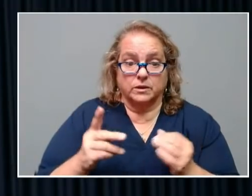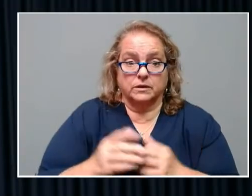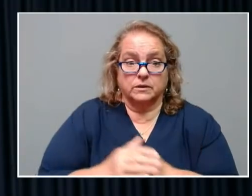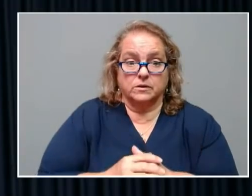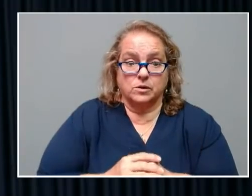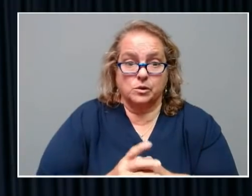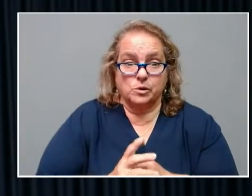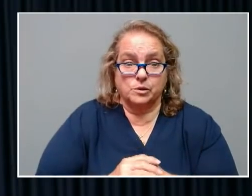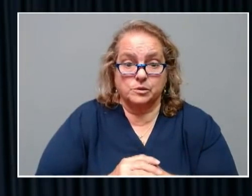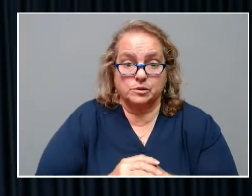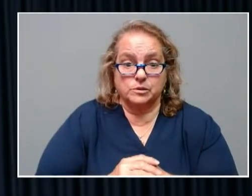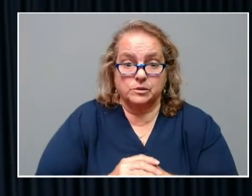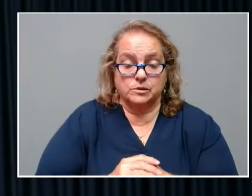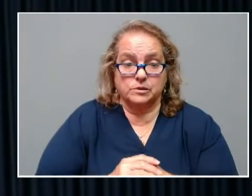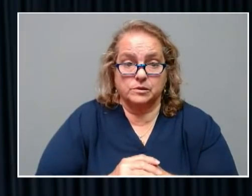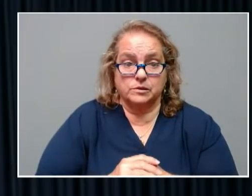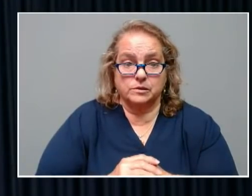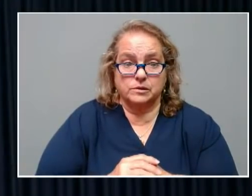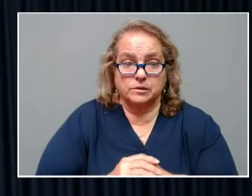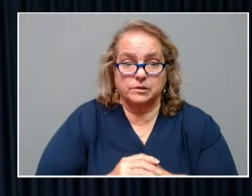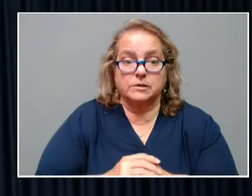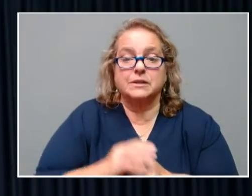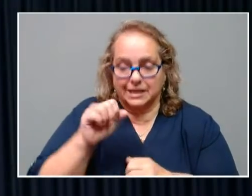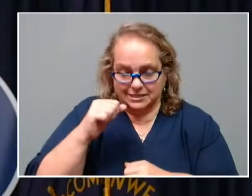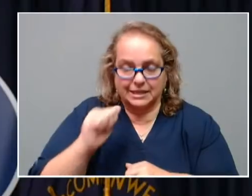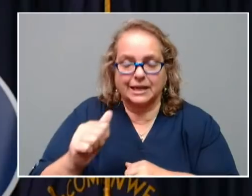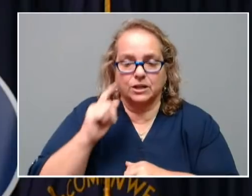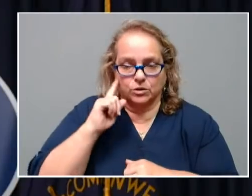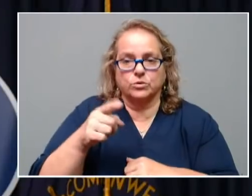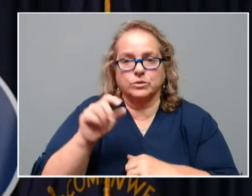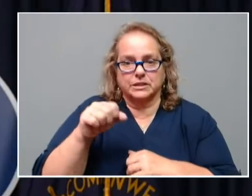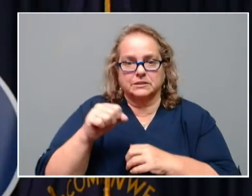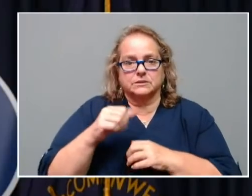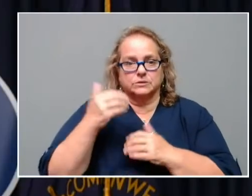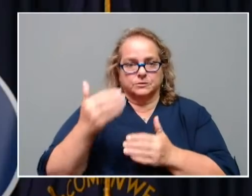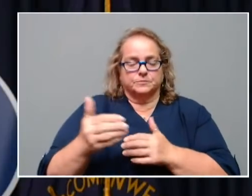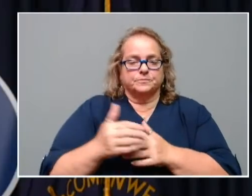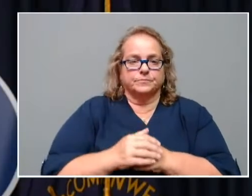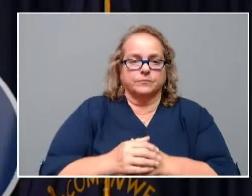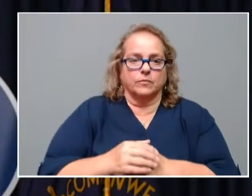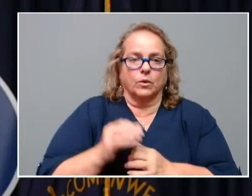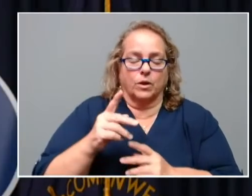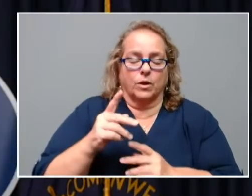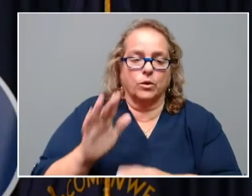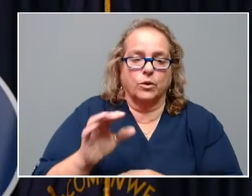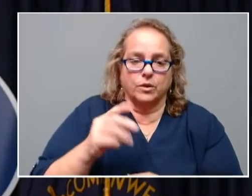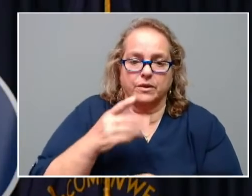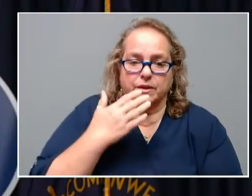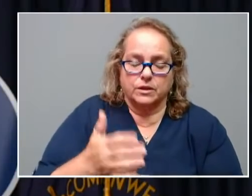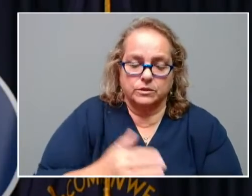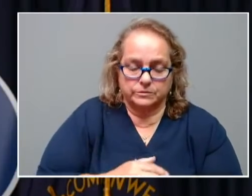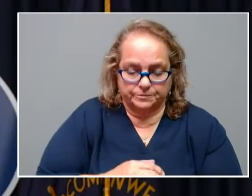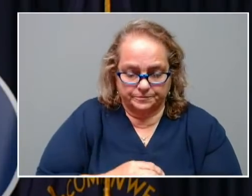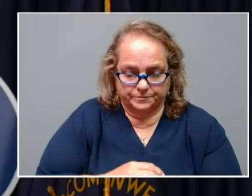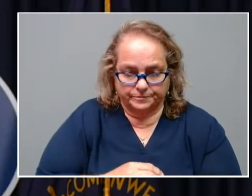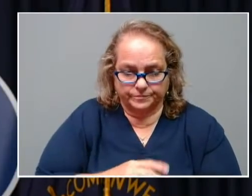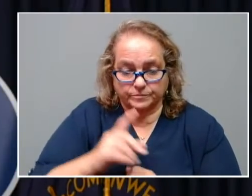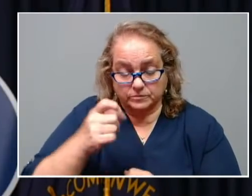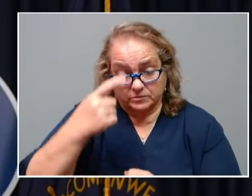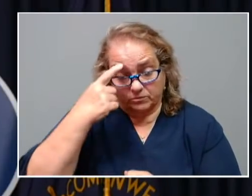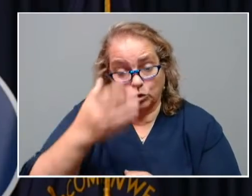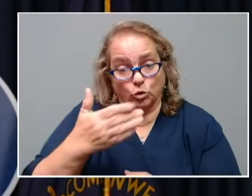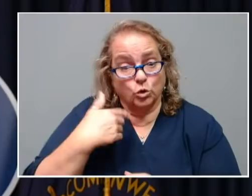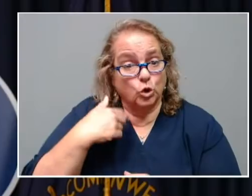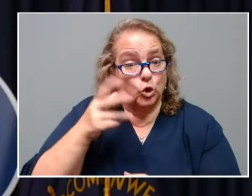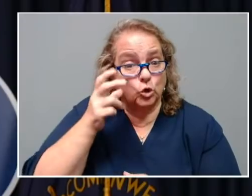Can you hear me? I can. Oh, great. Oh, thank you. Governor, we heard from